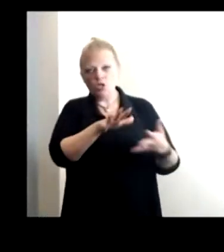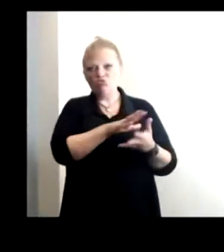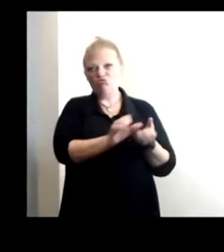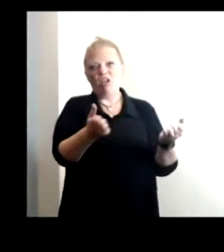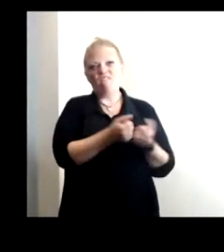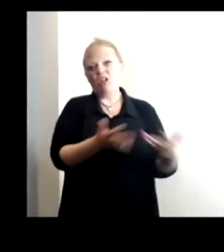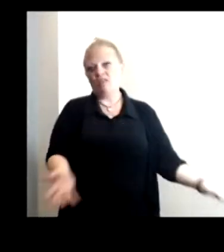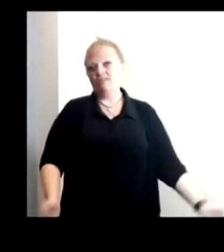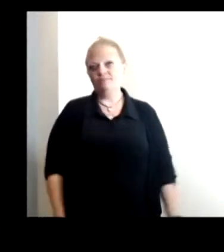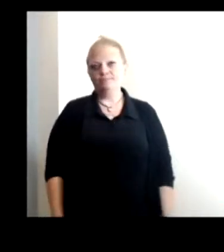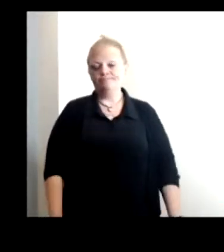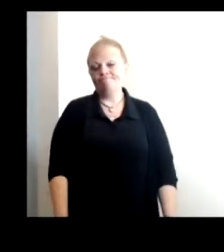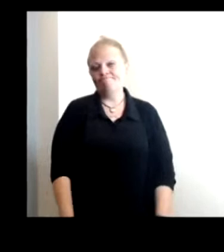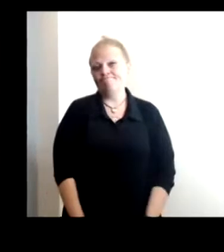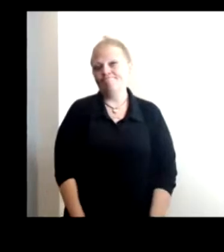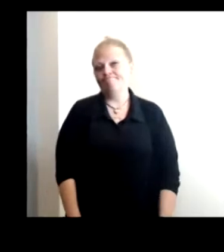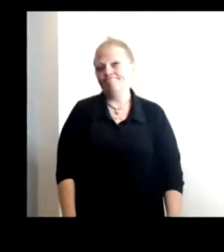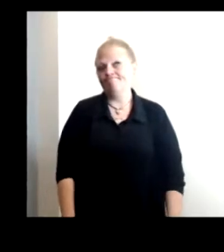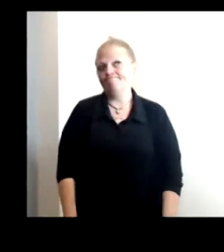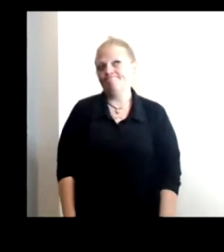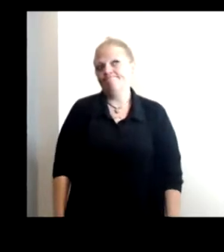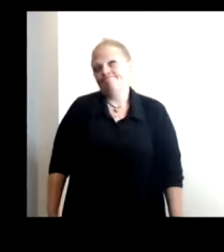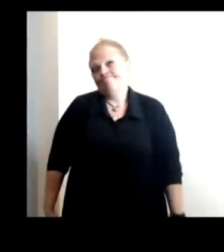all. And